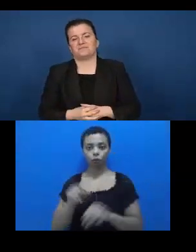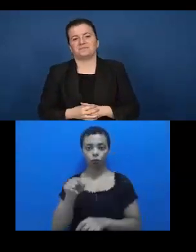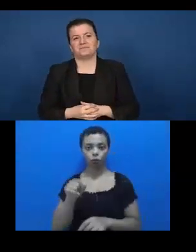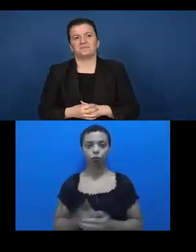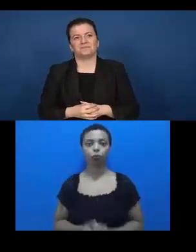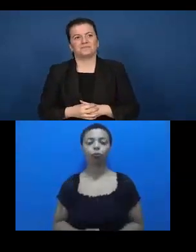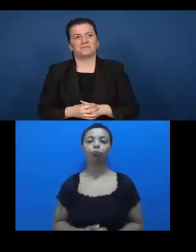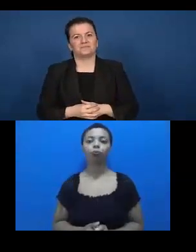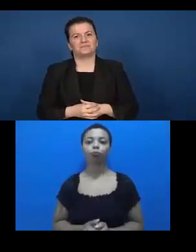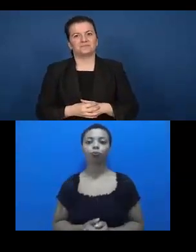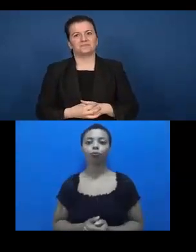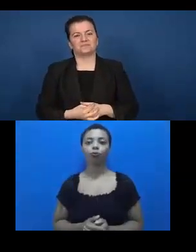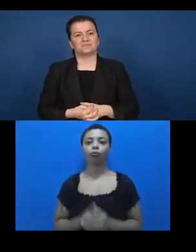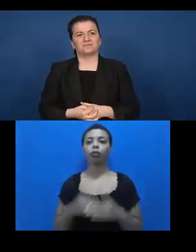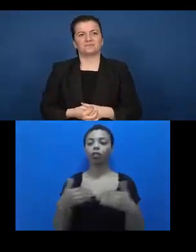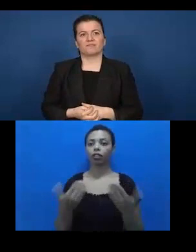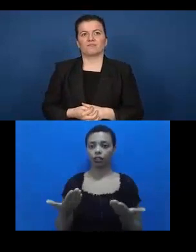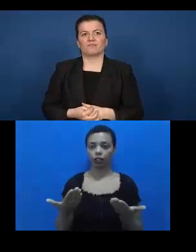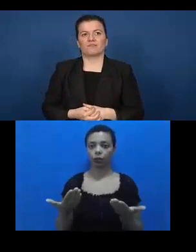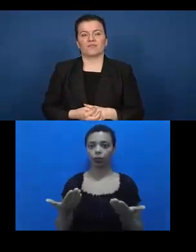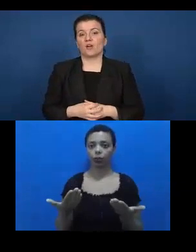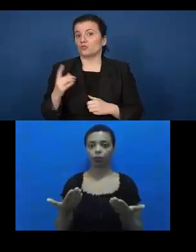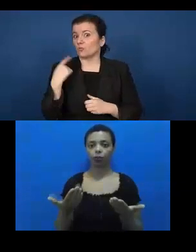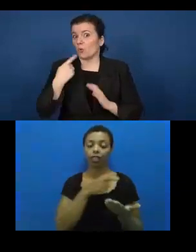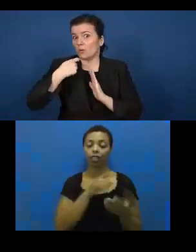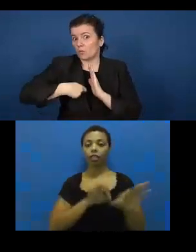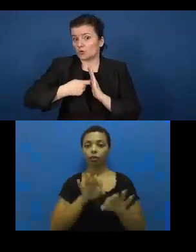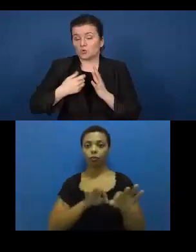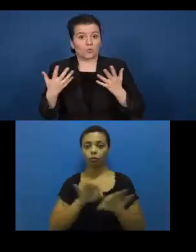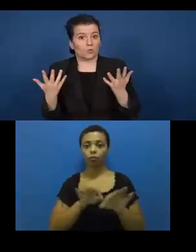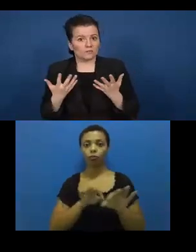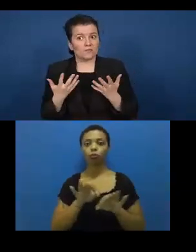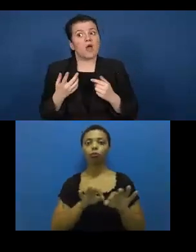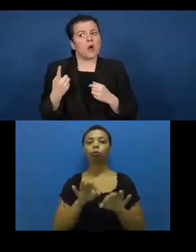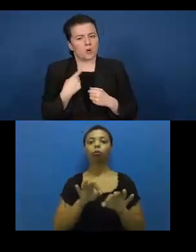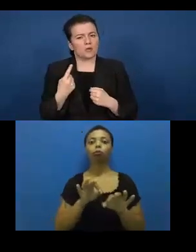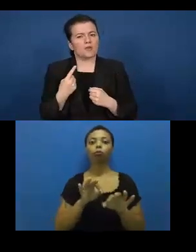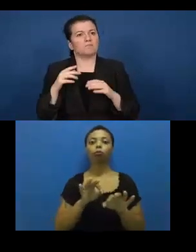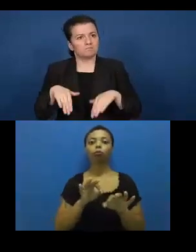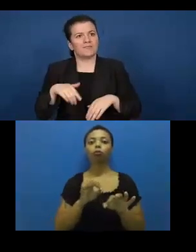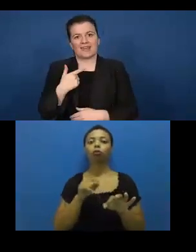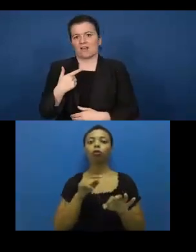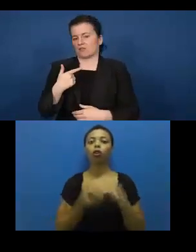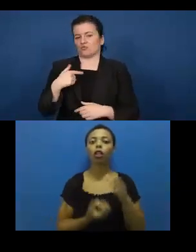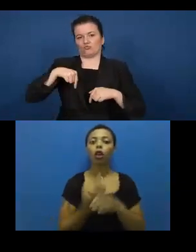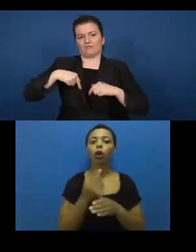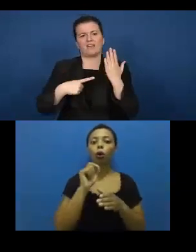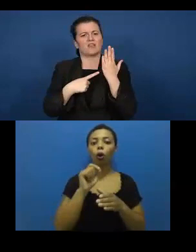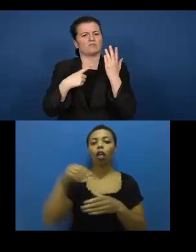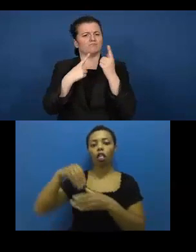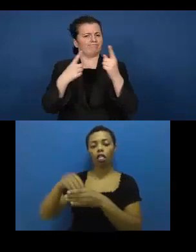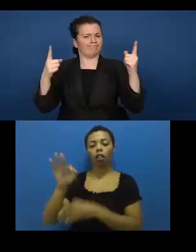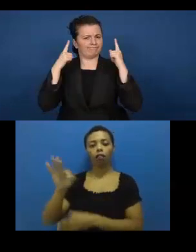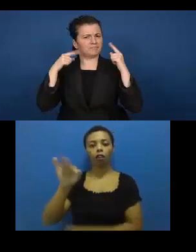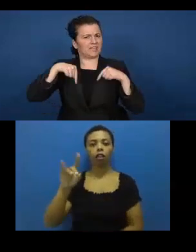So in the project, our task at Technical University of Eindhoven is to perform psychophysics